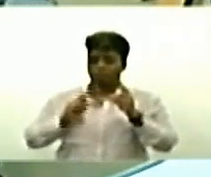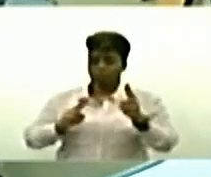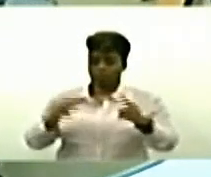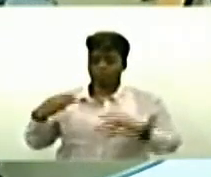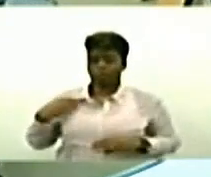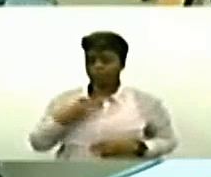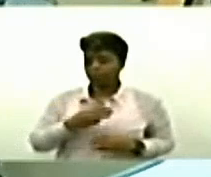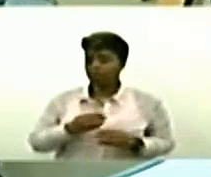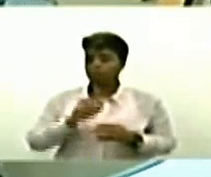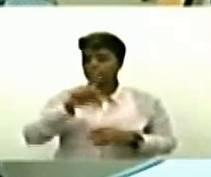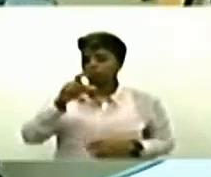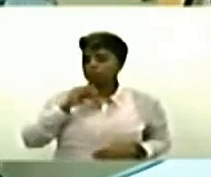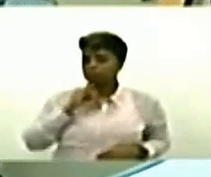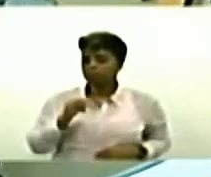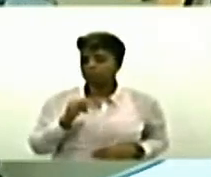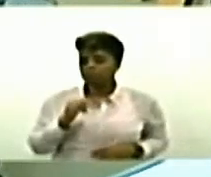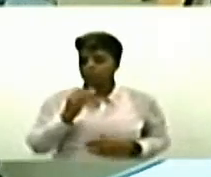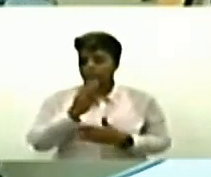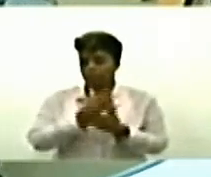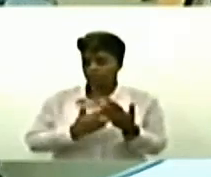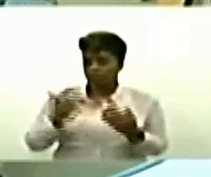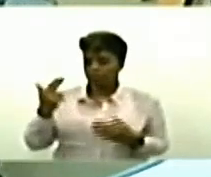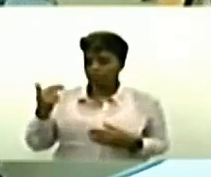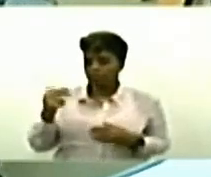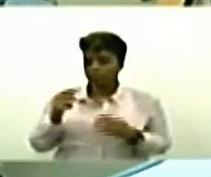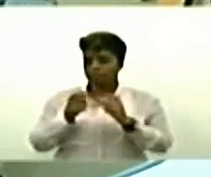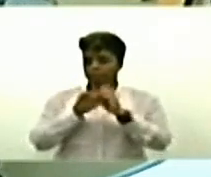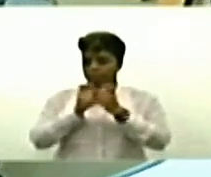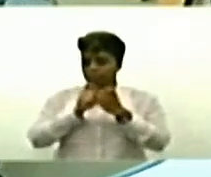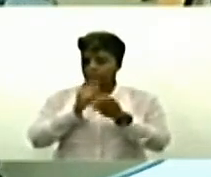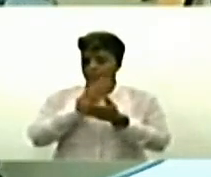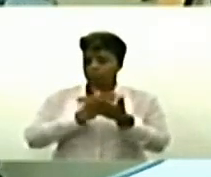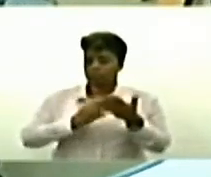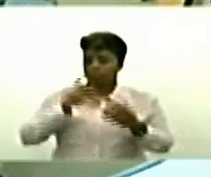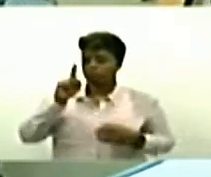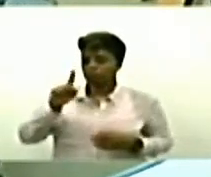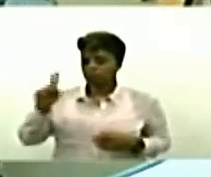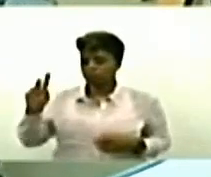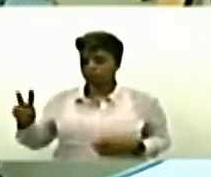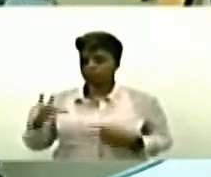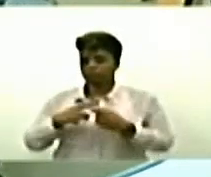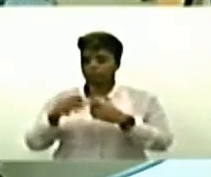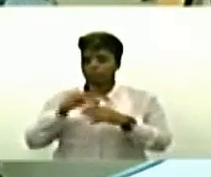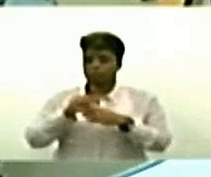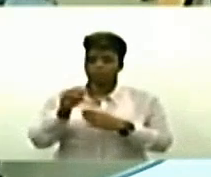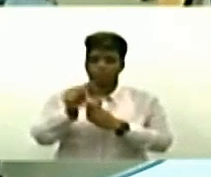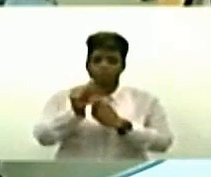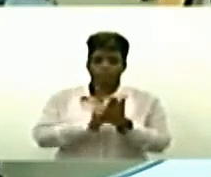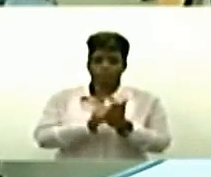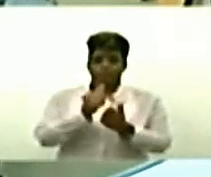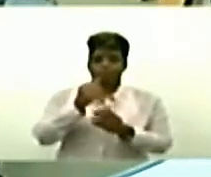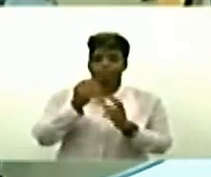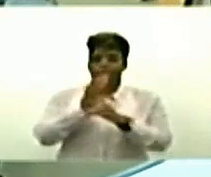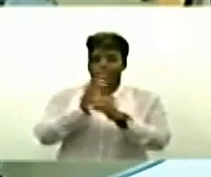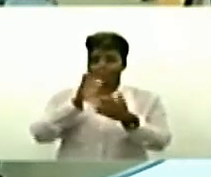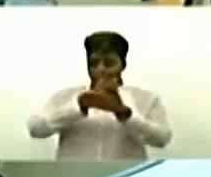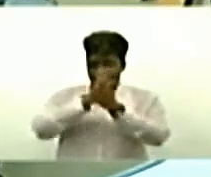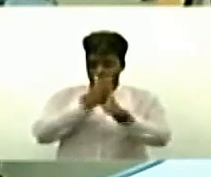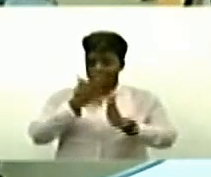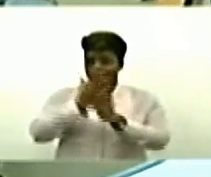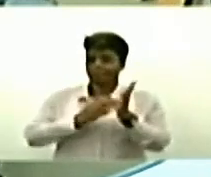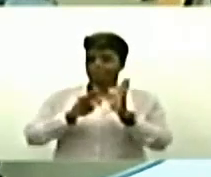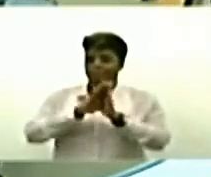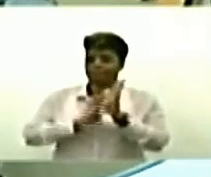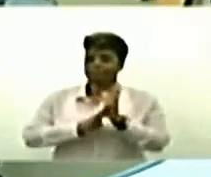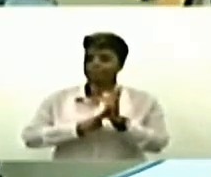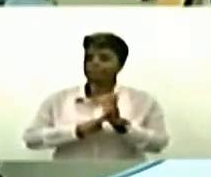is clause 13, amendment to section 112 of the Principal Act forms part of the bill.